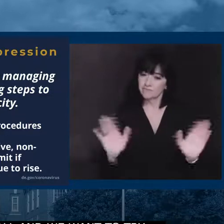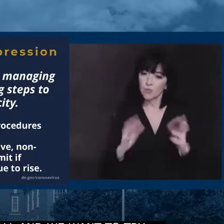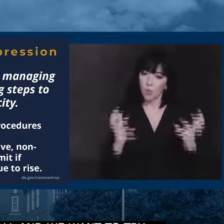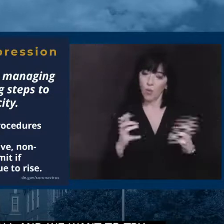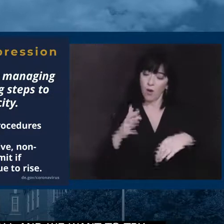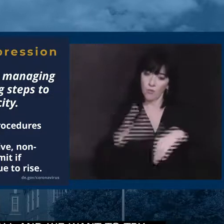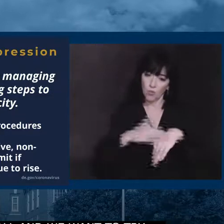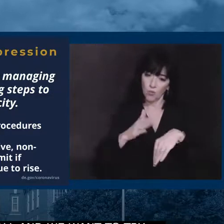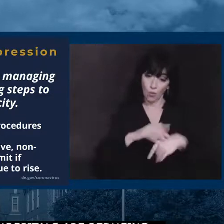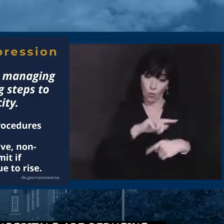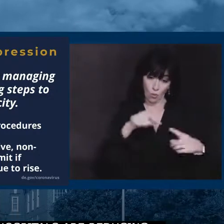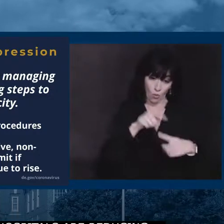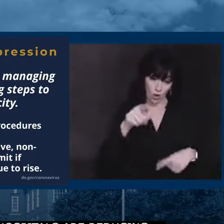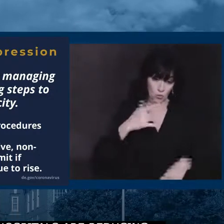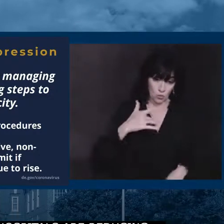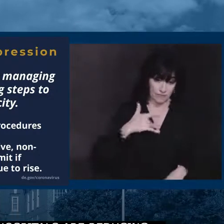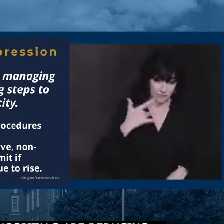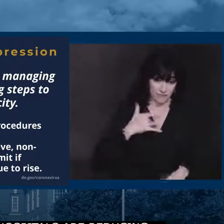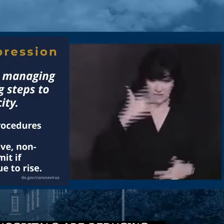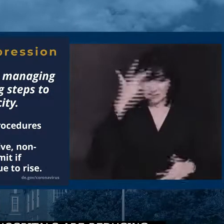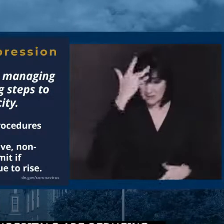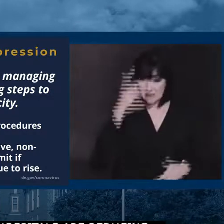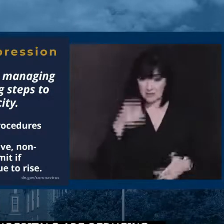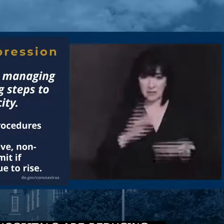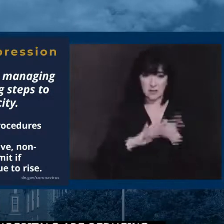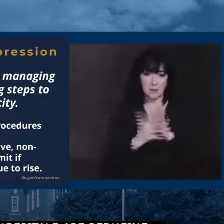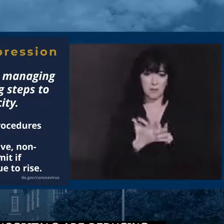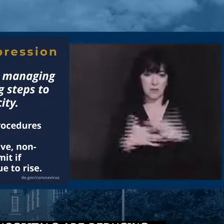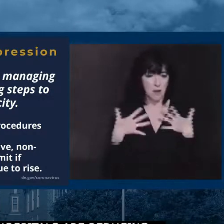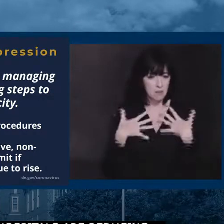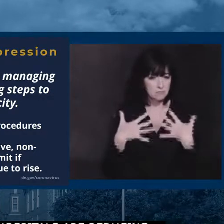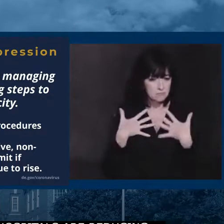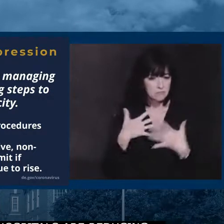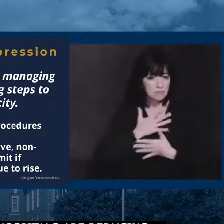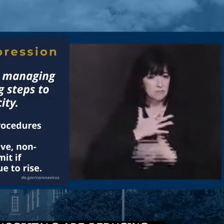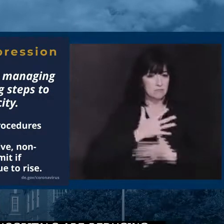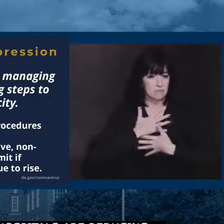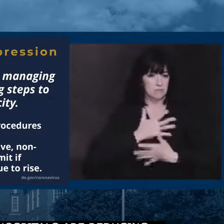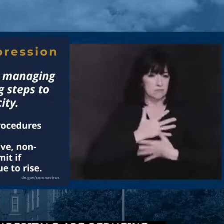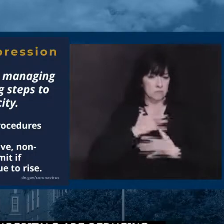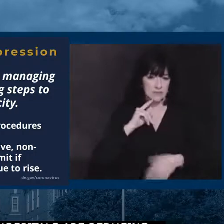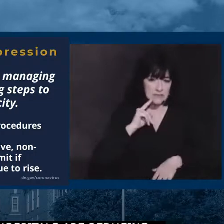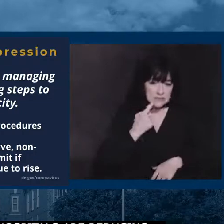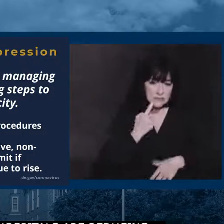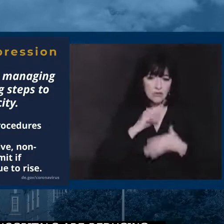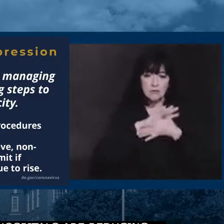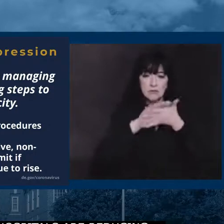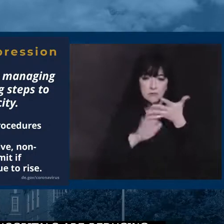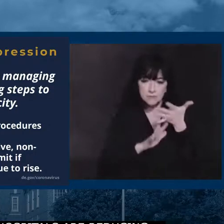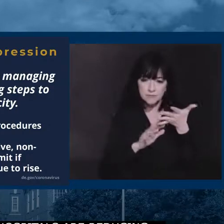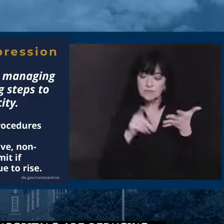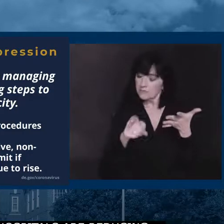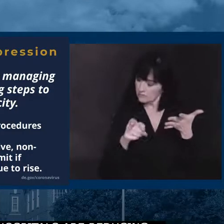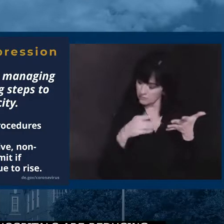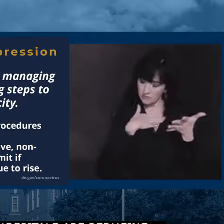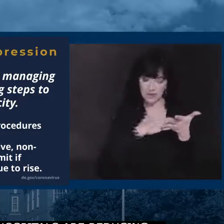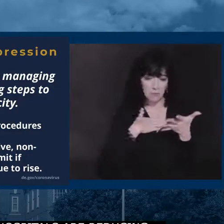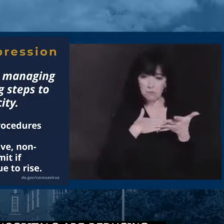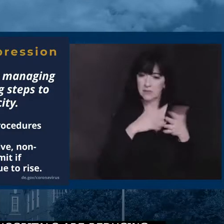surgical procedures, things that would keep a patient in the hospital taking up space that might be used for